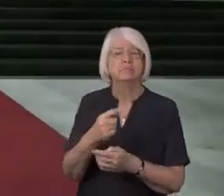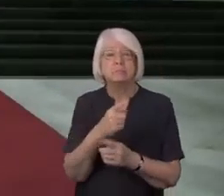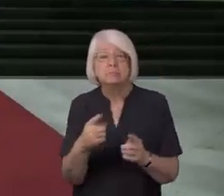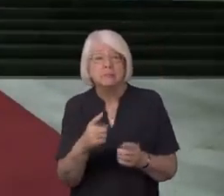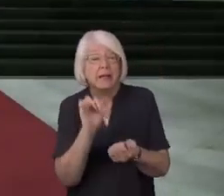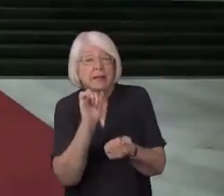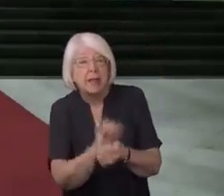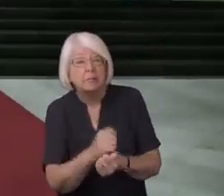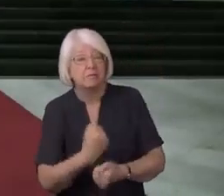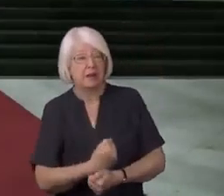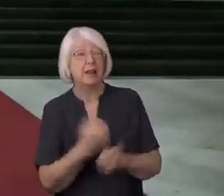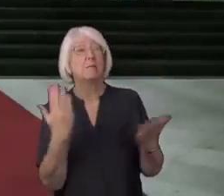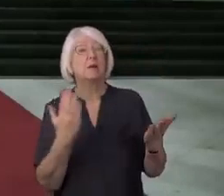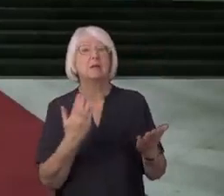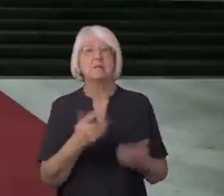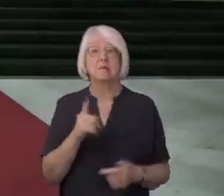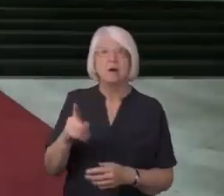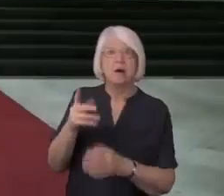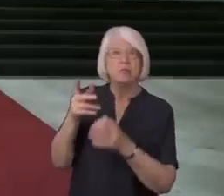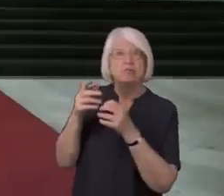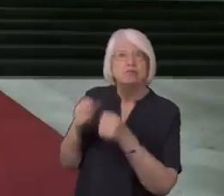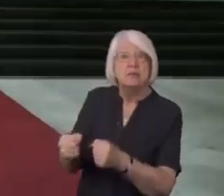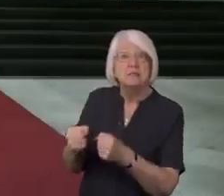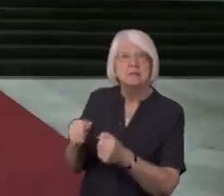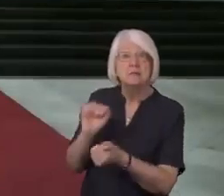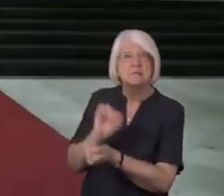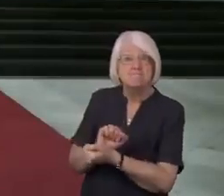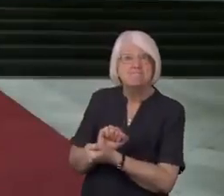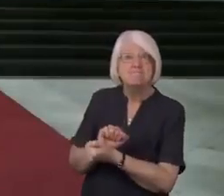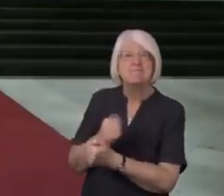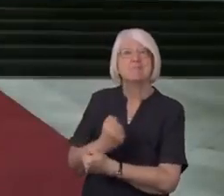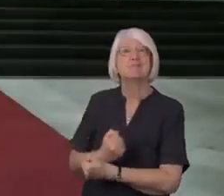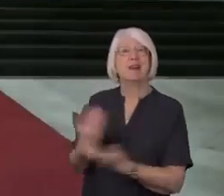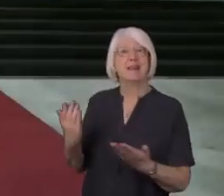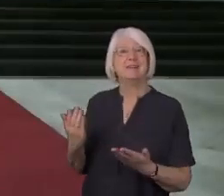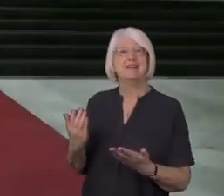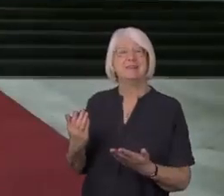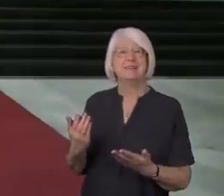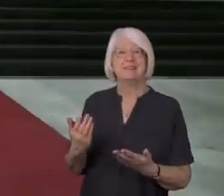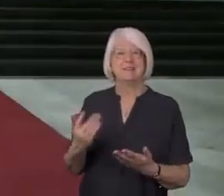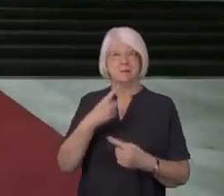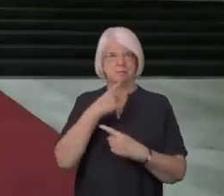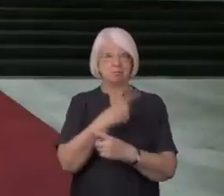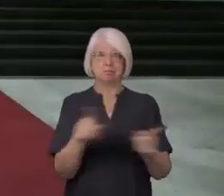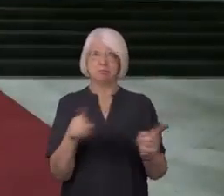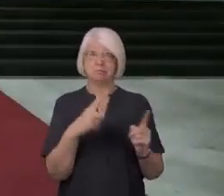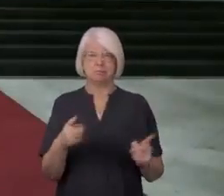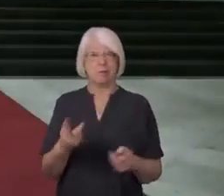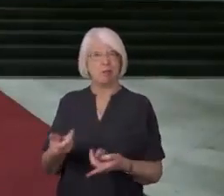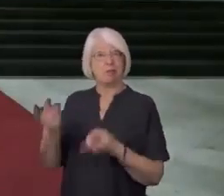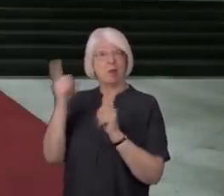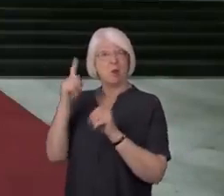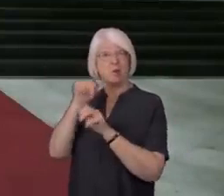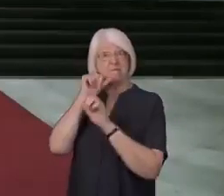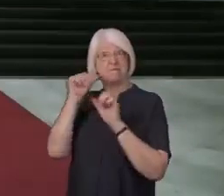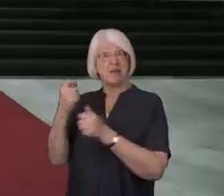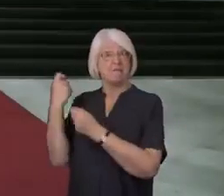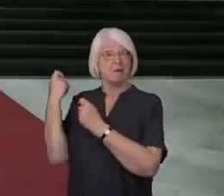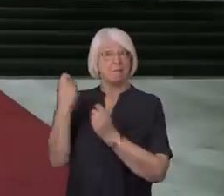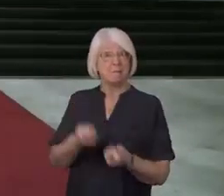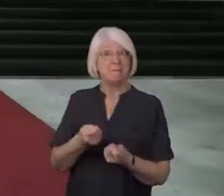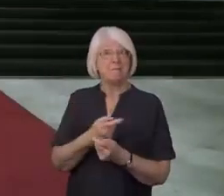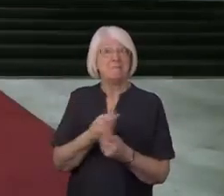captives and release to the prisoners, to proclaim the year of the Lord's